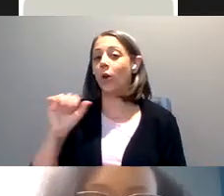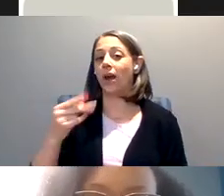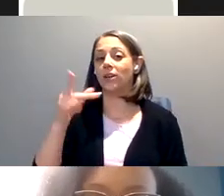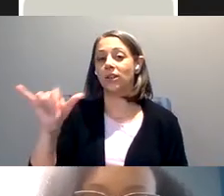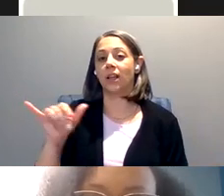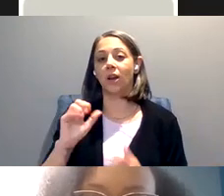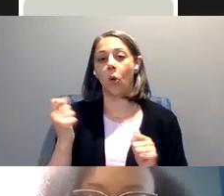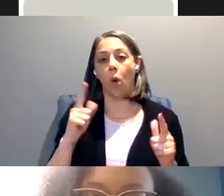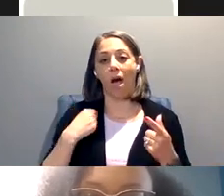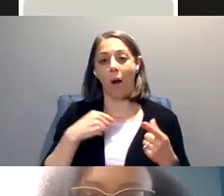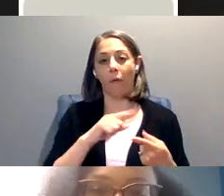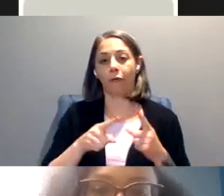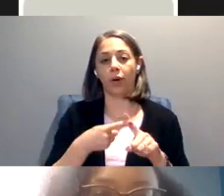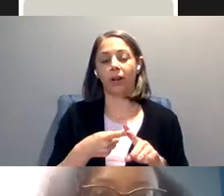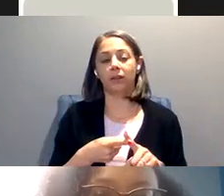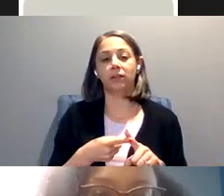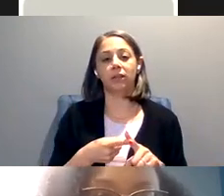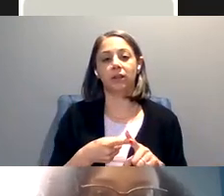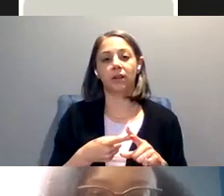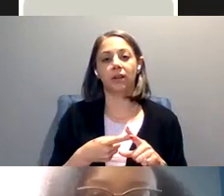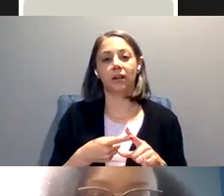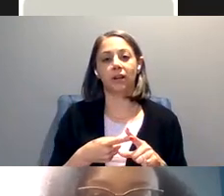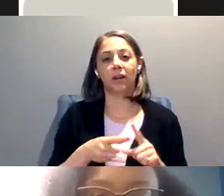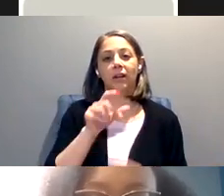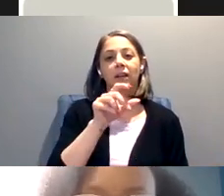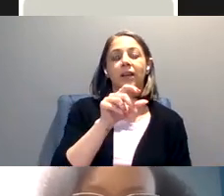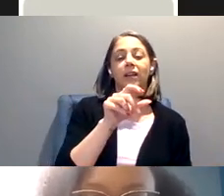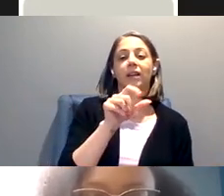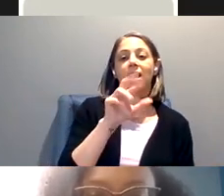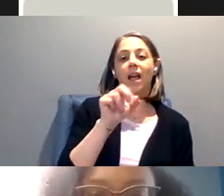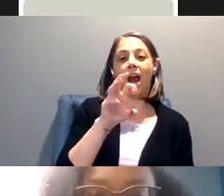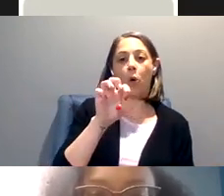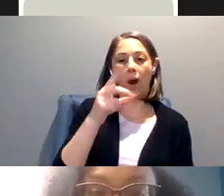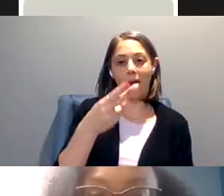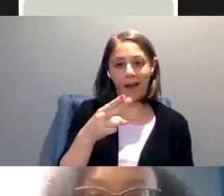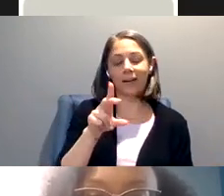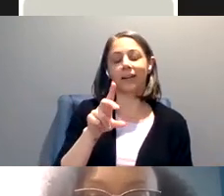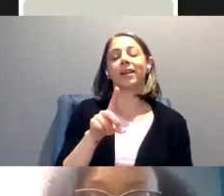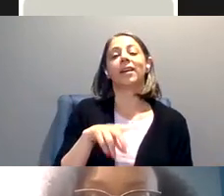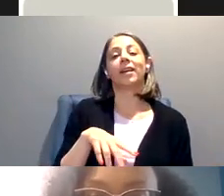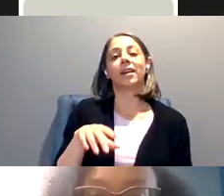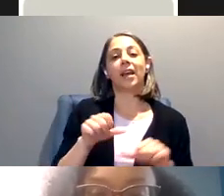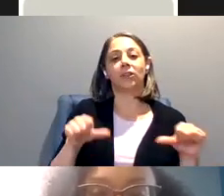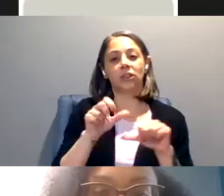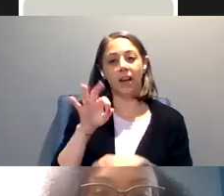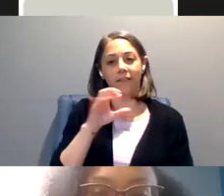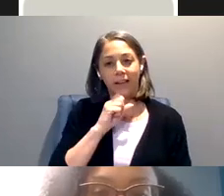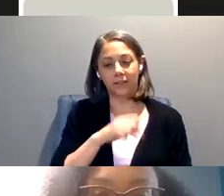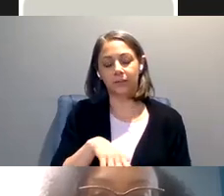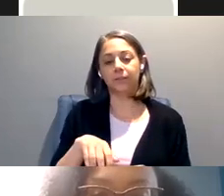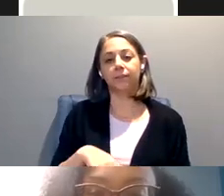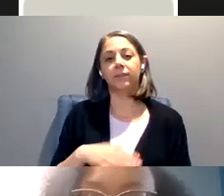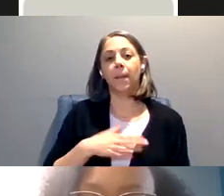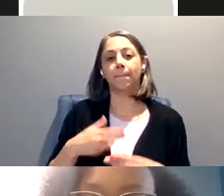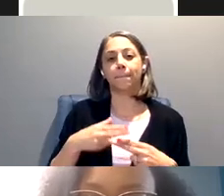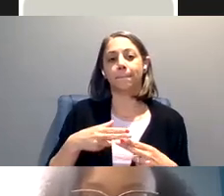of our friends at the Arrowhead Agency of Aging. We're so glad to be here. My name is